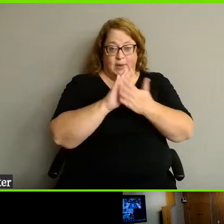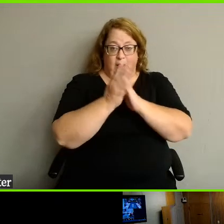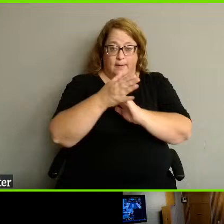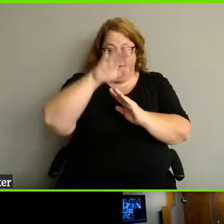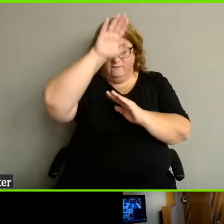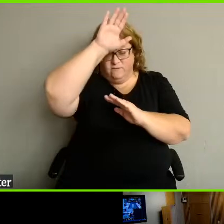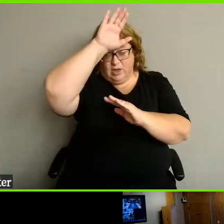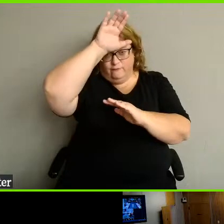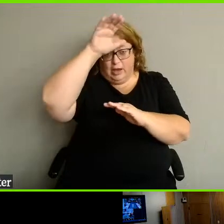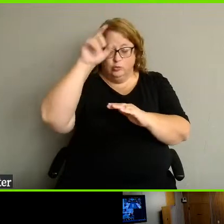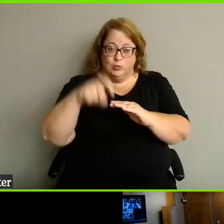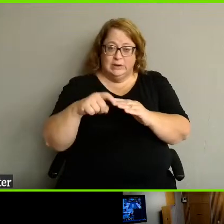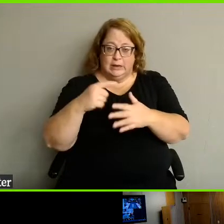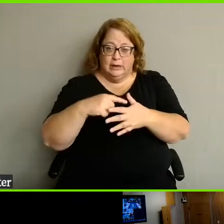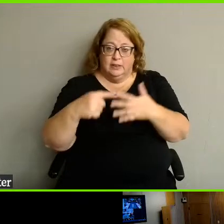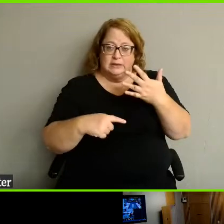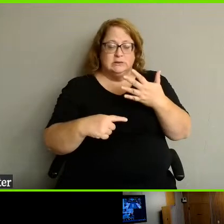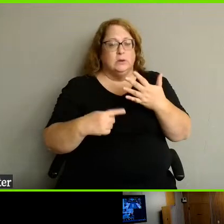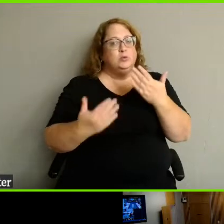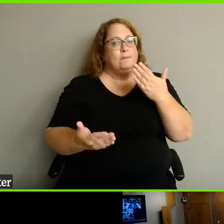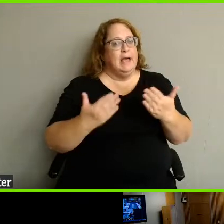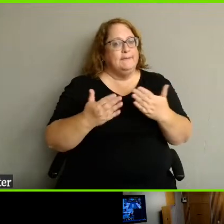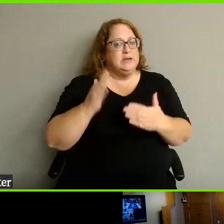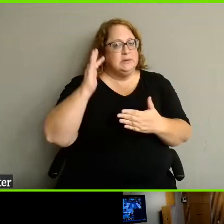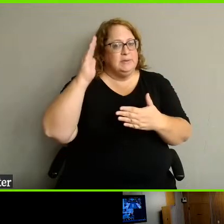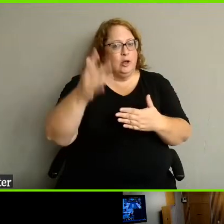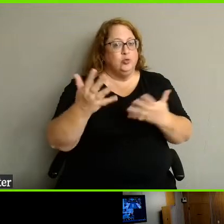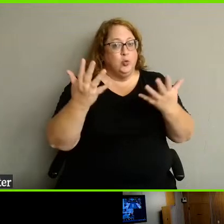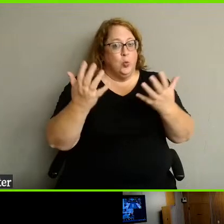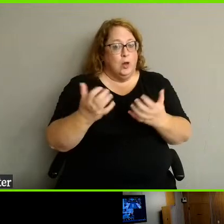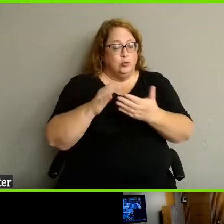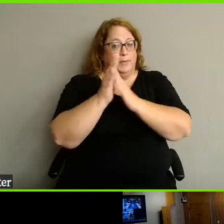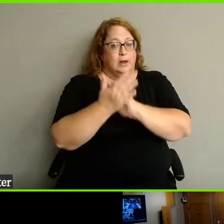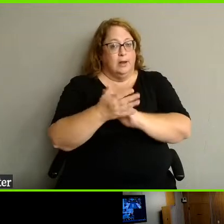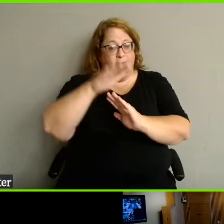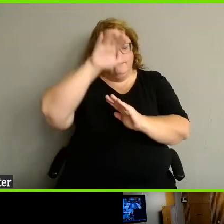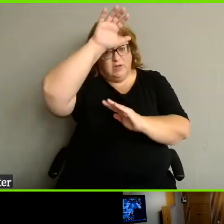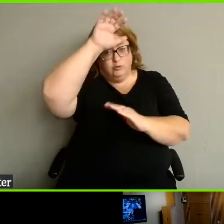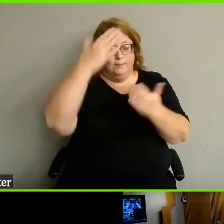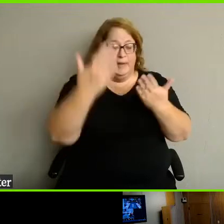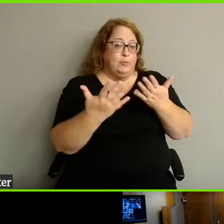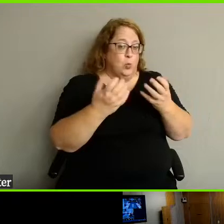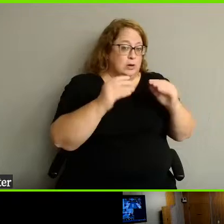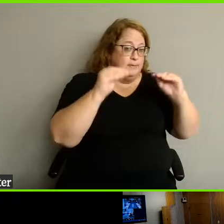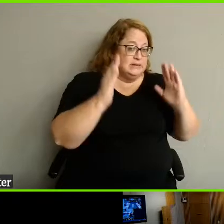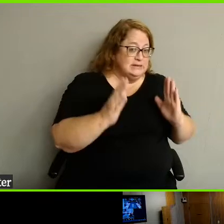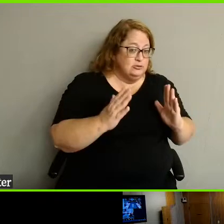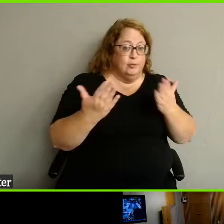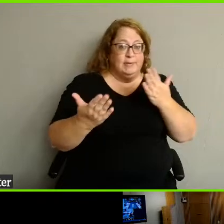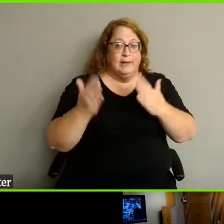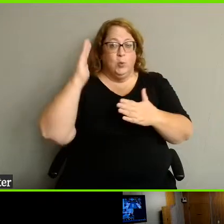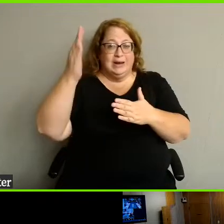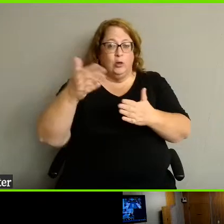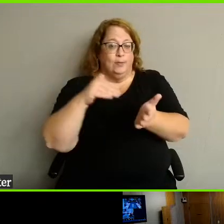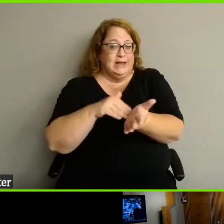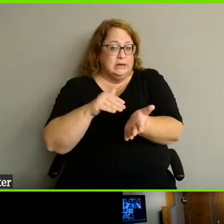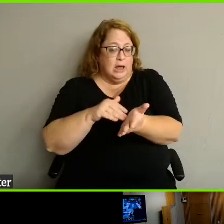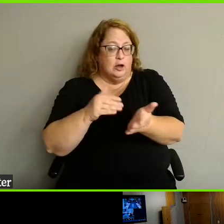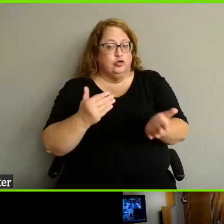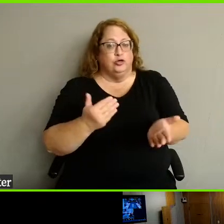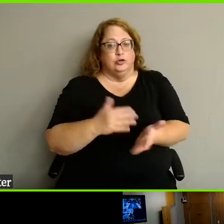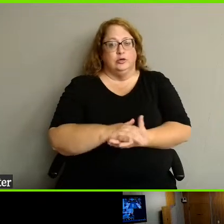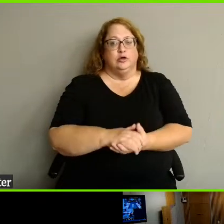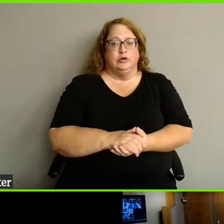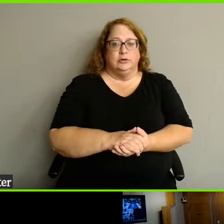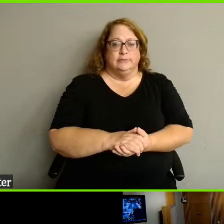you're going to need this. It was more, maybe someday you'll want to be a firefighter, maybe you'd like to be a teacher, maybe one day I'll be a doctor. And,